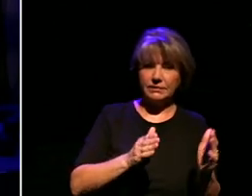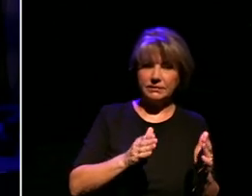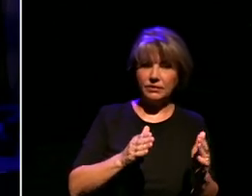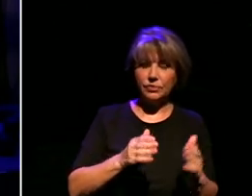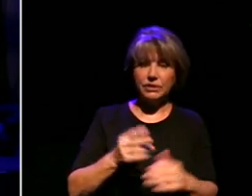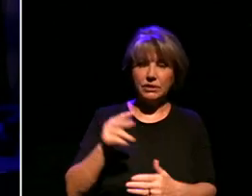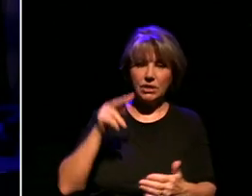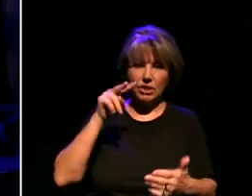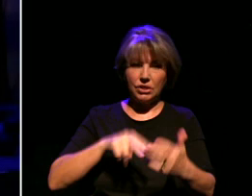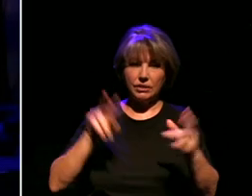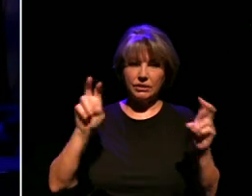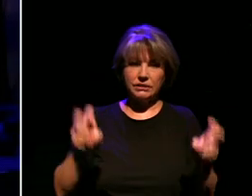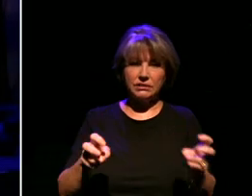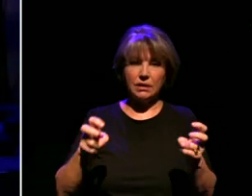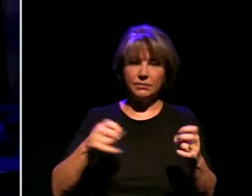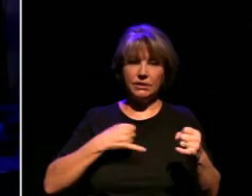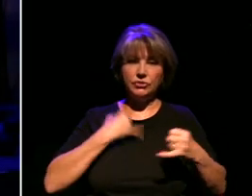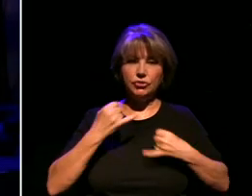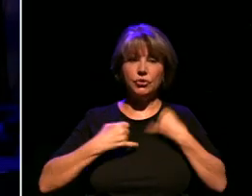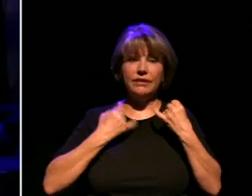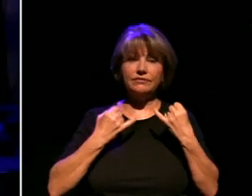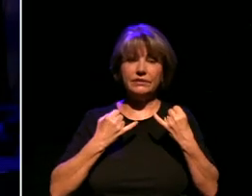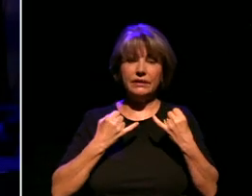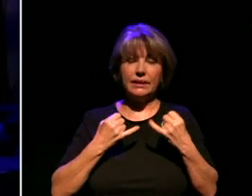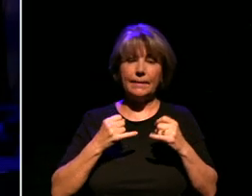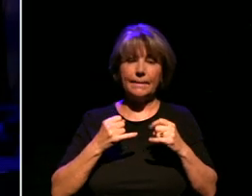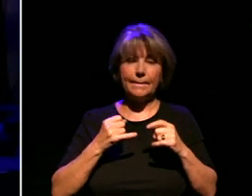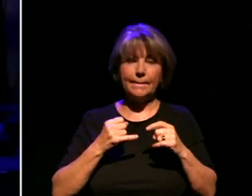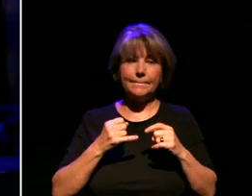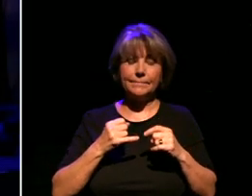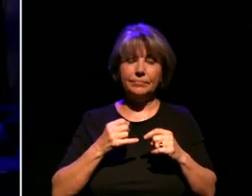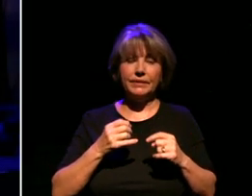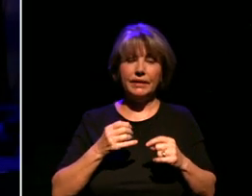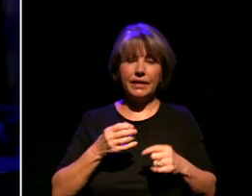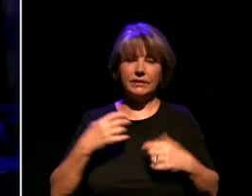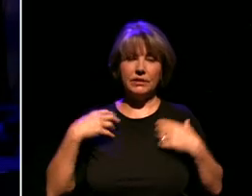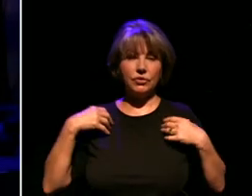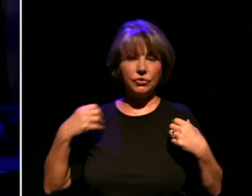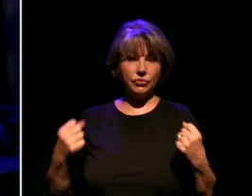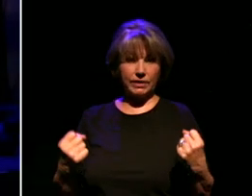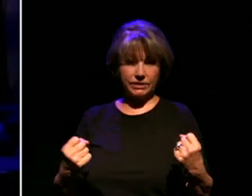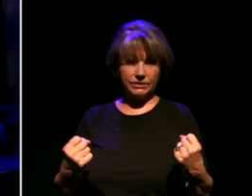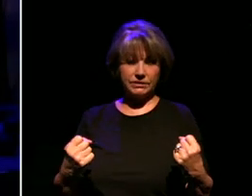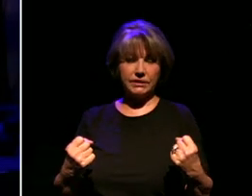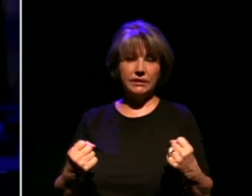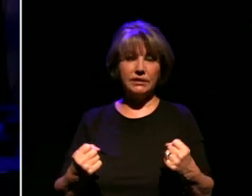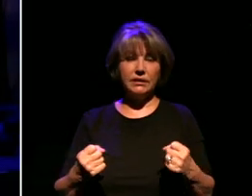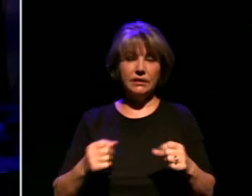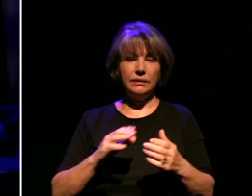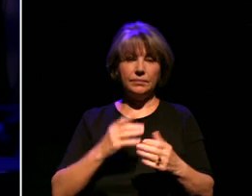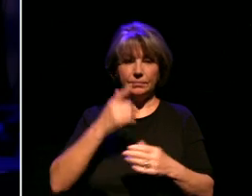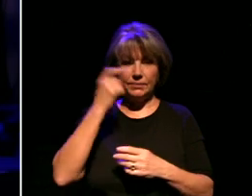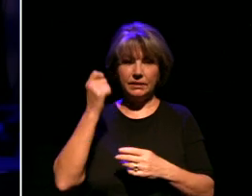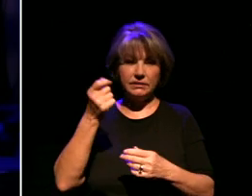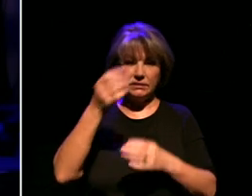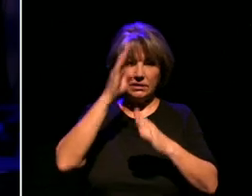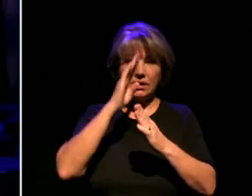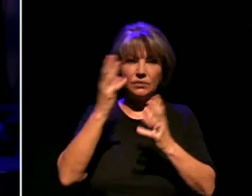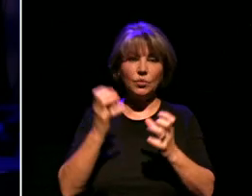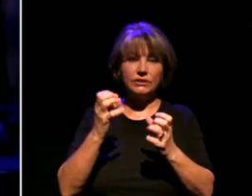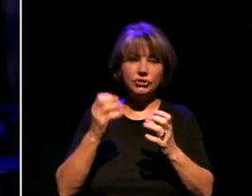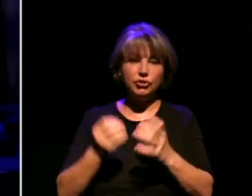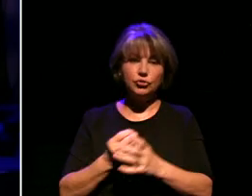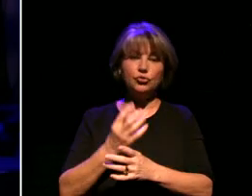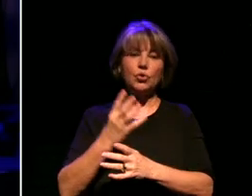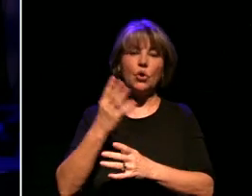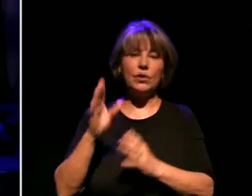topic joyfully, but we're going to approach it courageously because I think God wants to grow us in this area because this